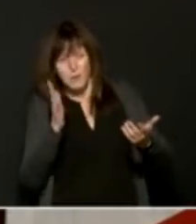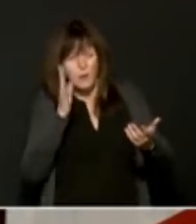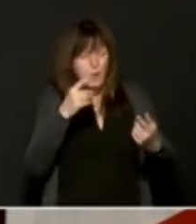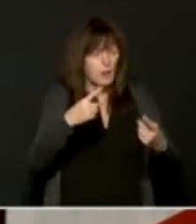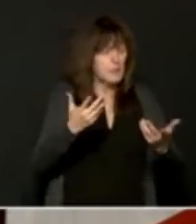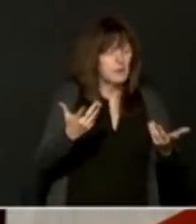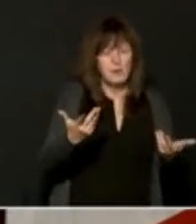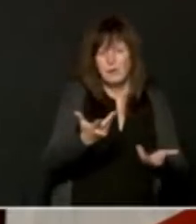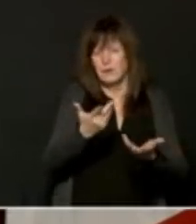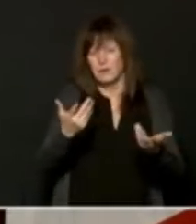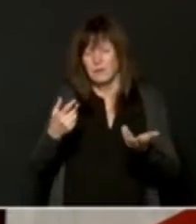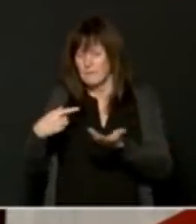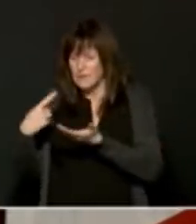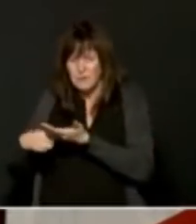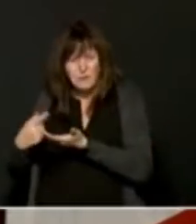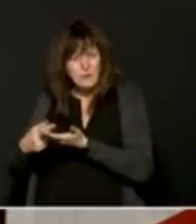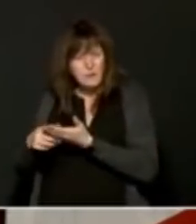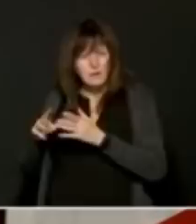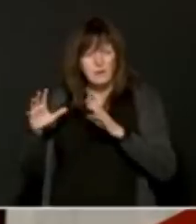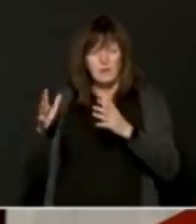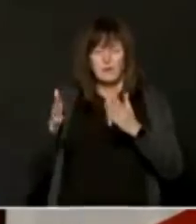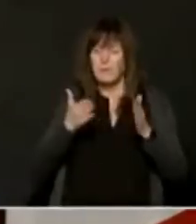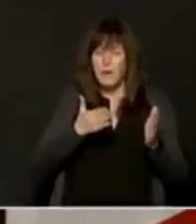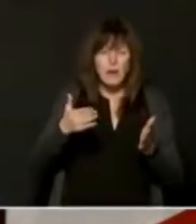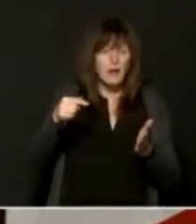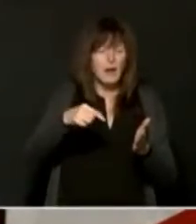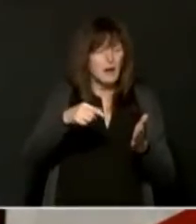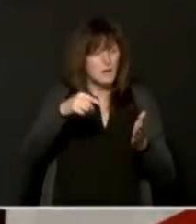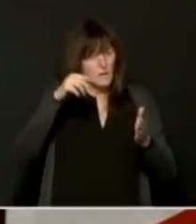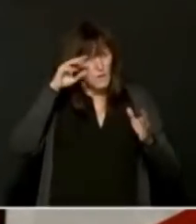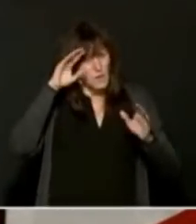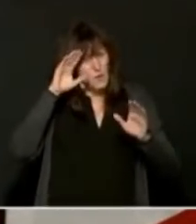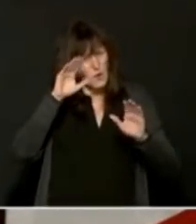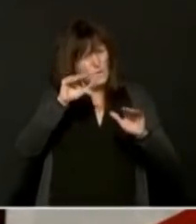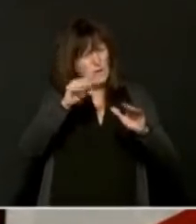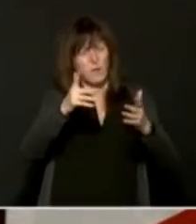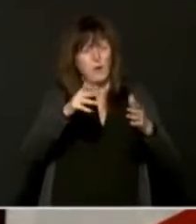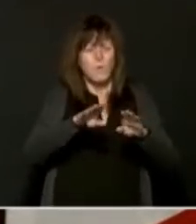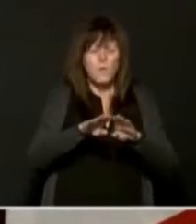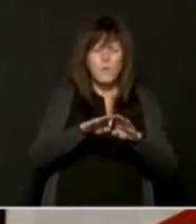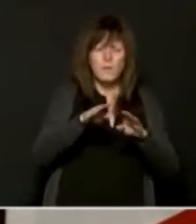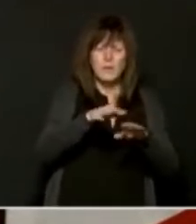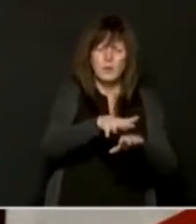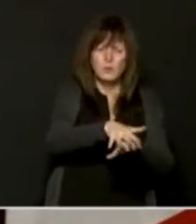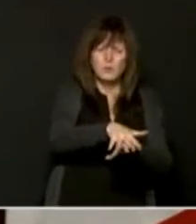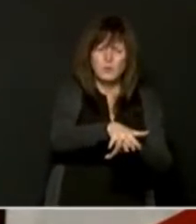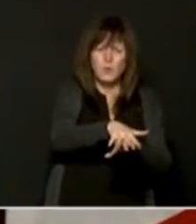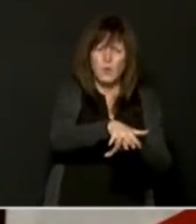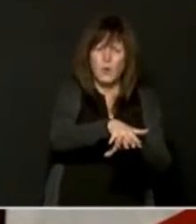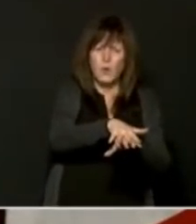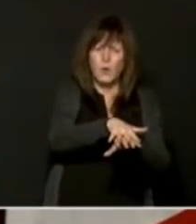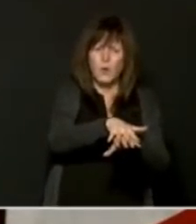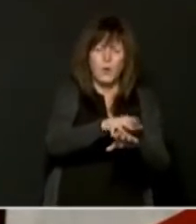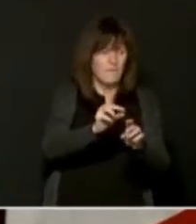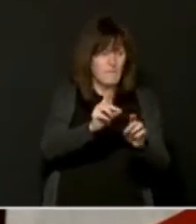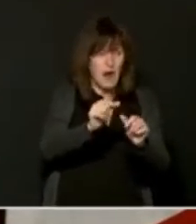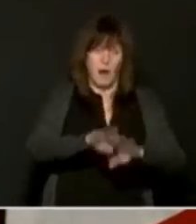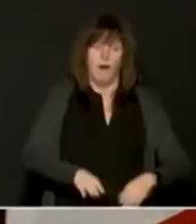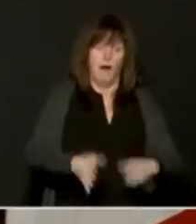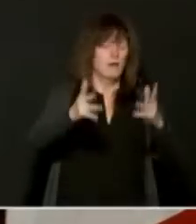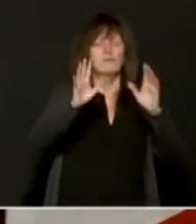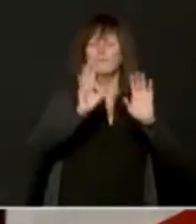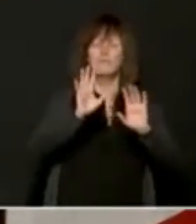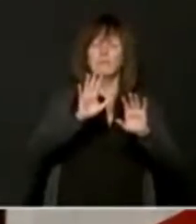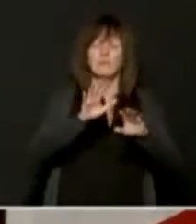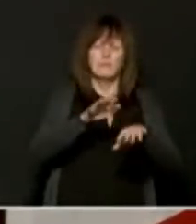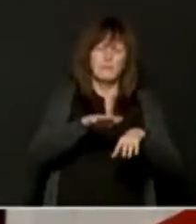planned hopefully will be done very gradually and slowly. We don't want to open up and then close again. We don't want a